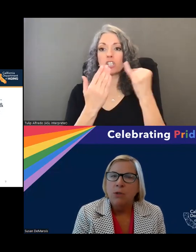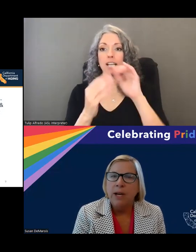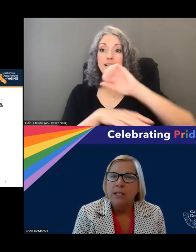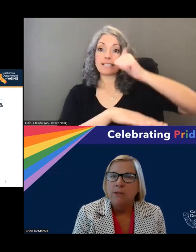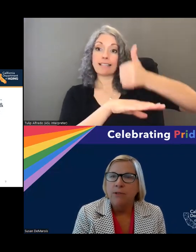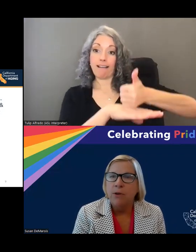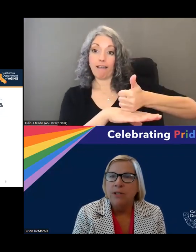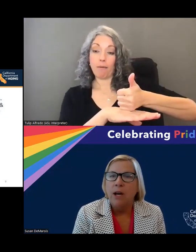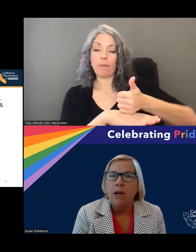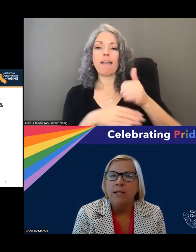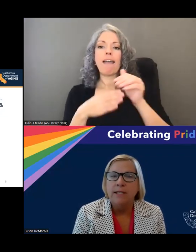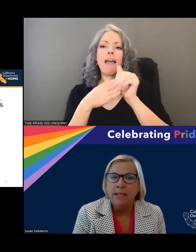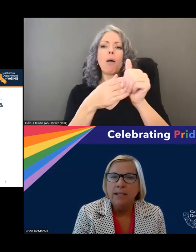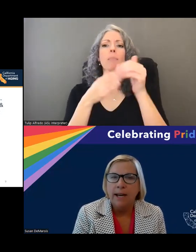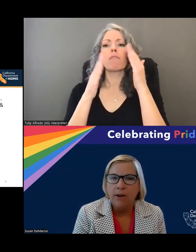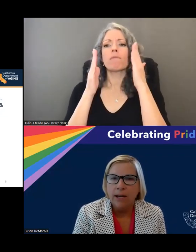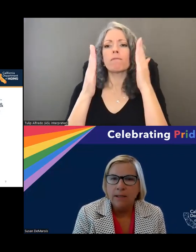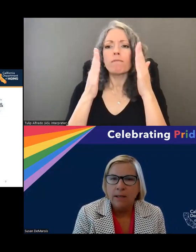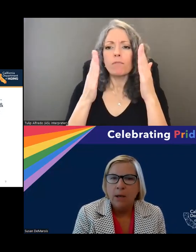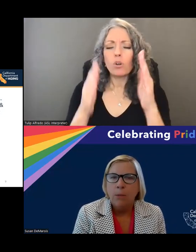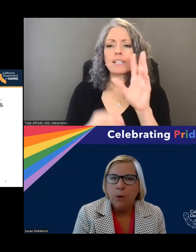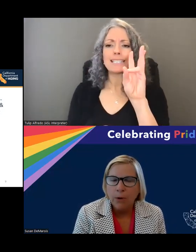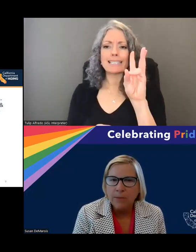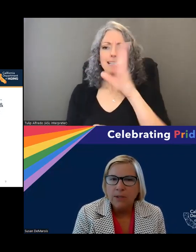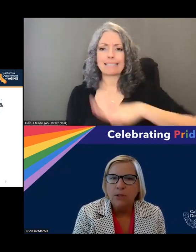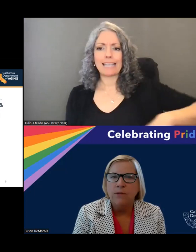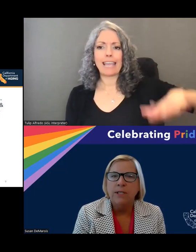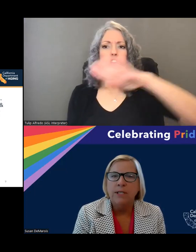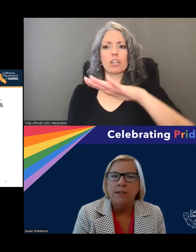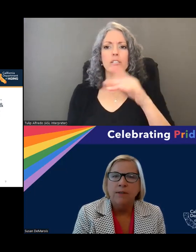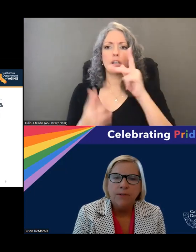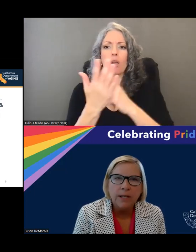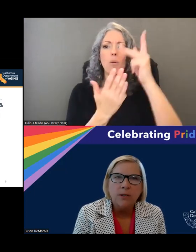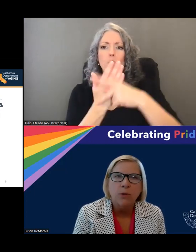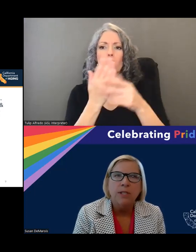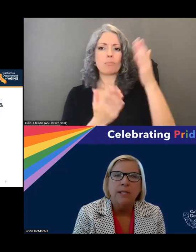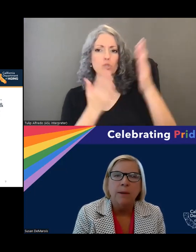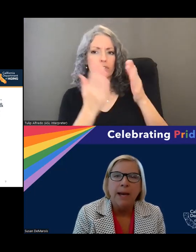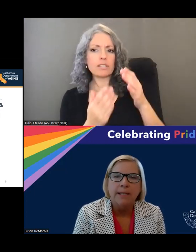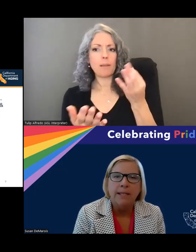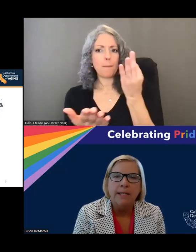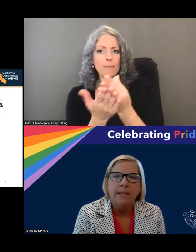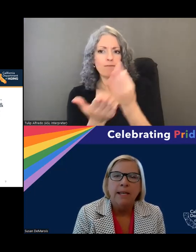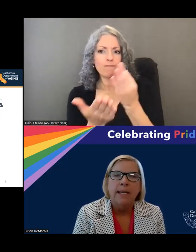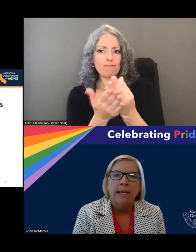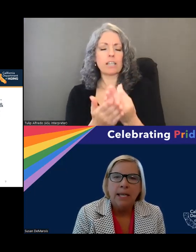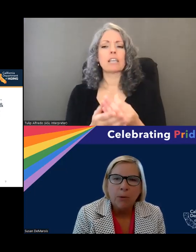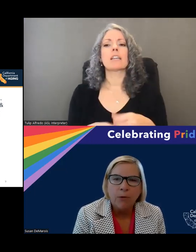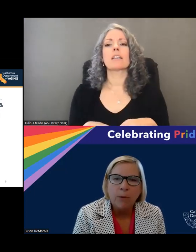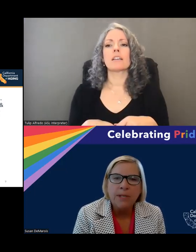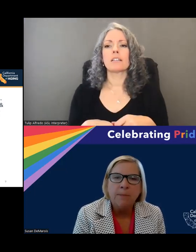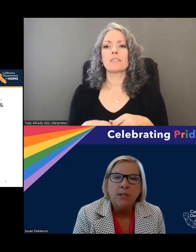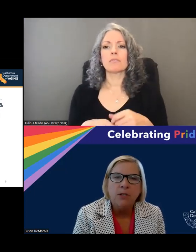have been directed to focus on 6 areas: programs and services, funding sources and capacities,